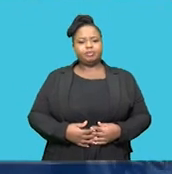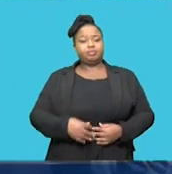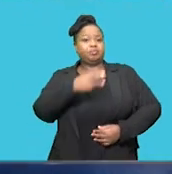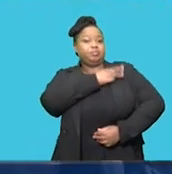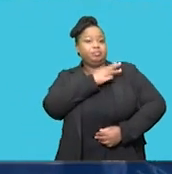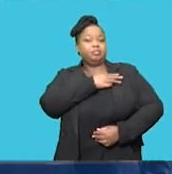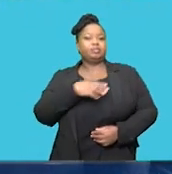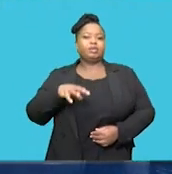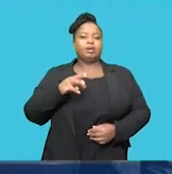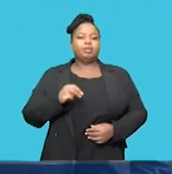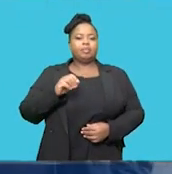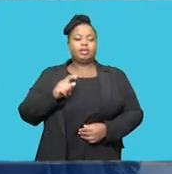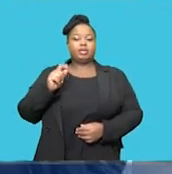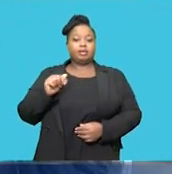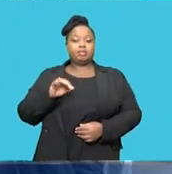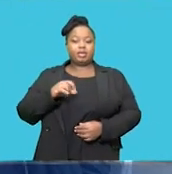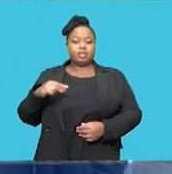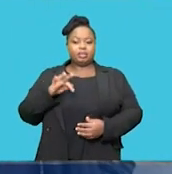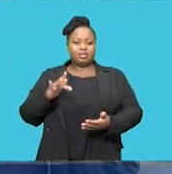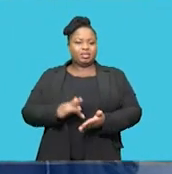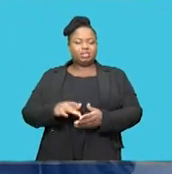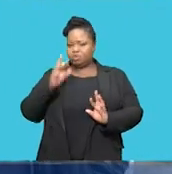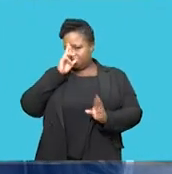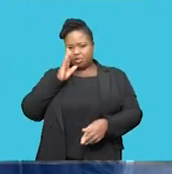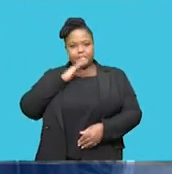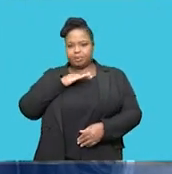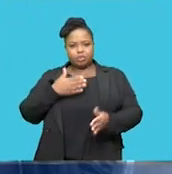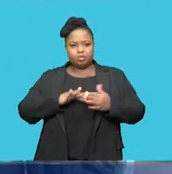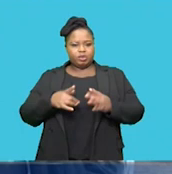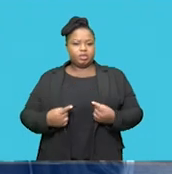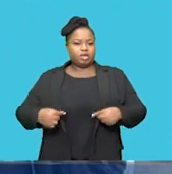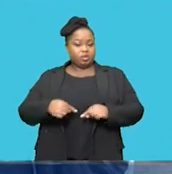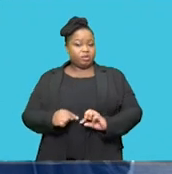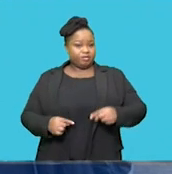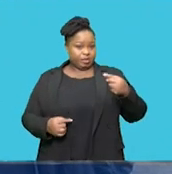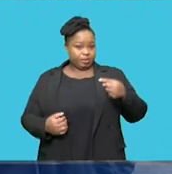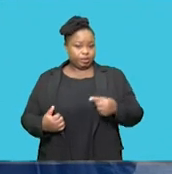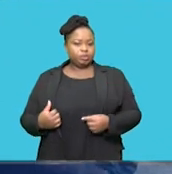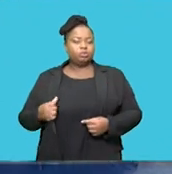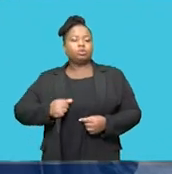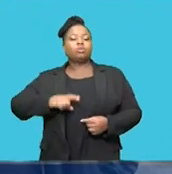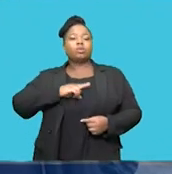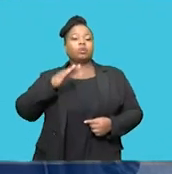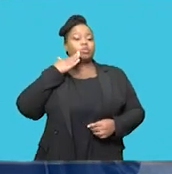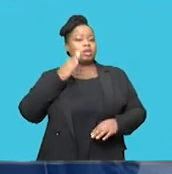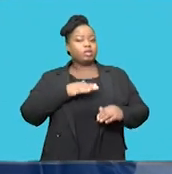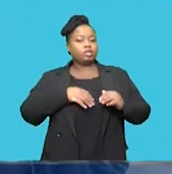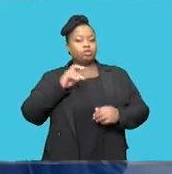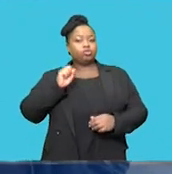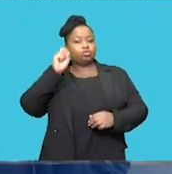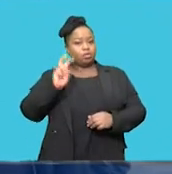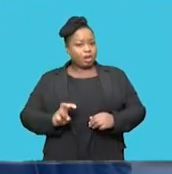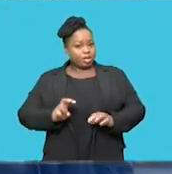I-management of iMatlapeng Center ayihloniphi umphakathi. Firstly, mayizoqala ukwakhiwa le Shoprite, we were